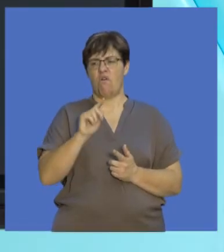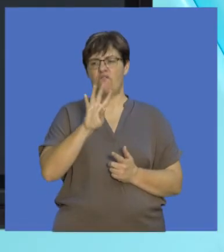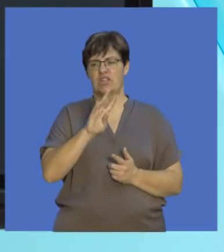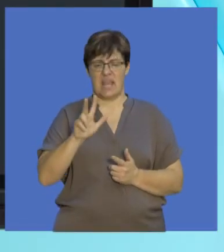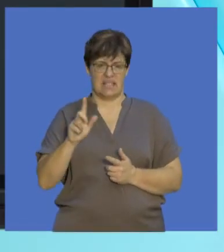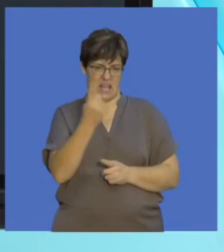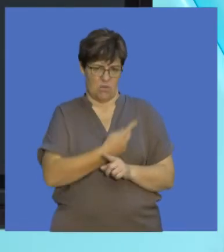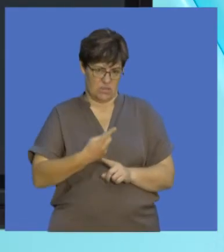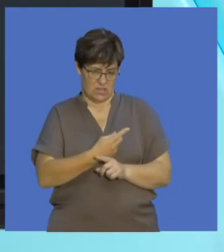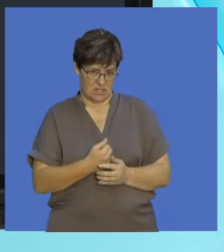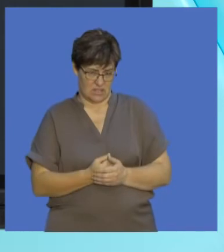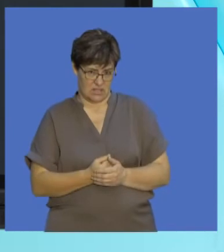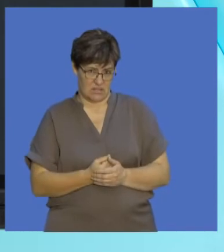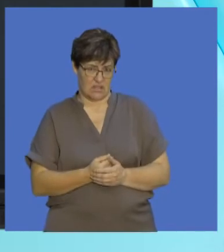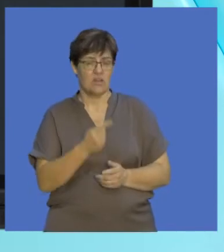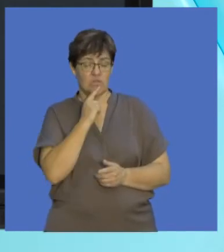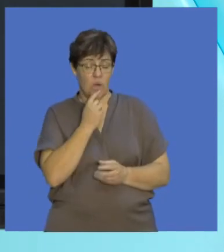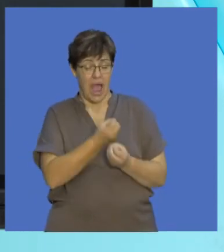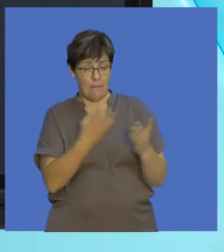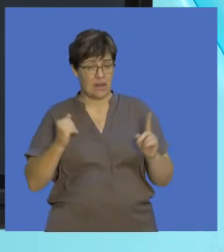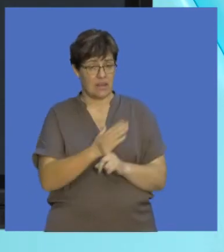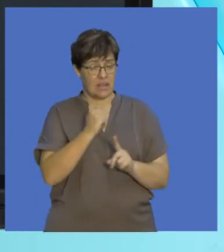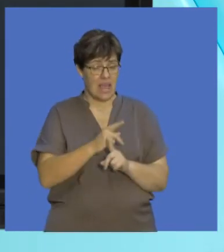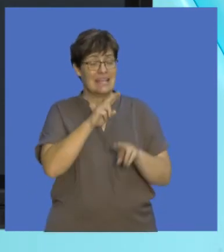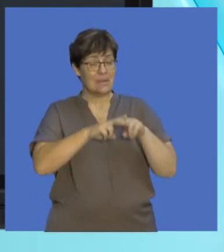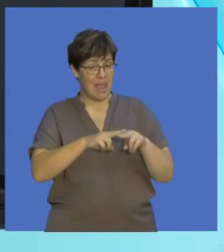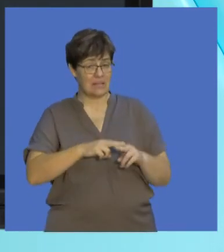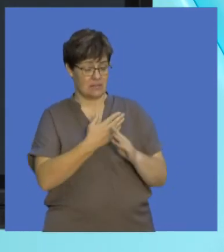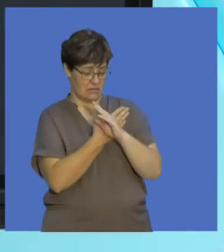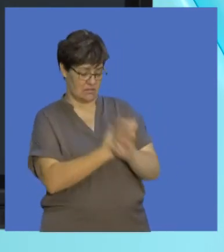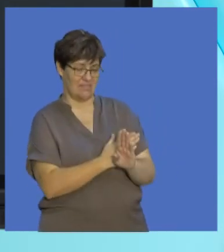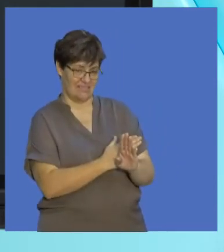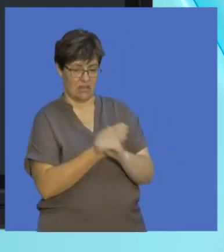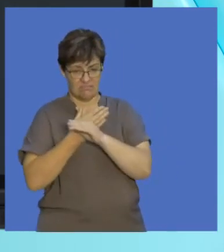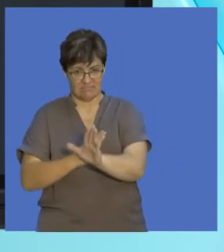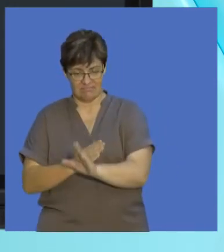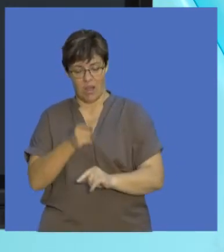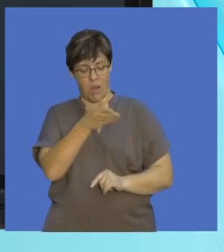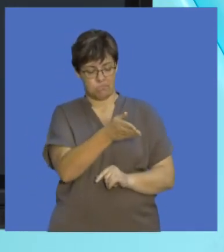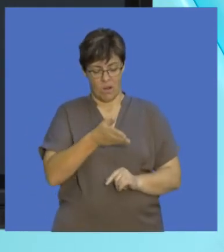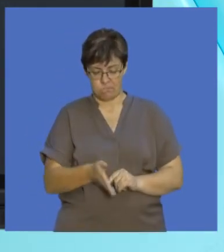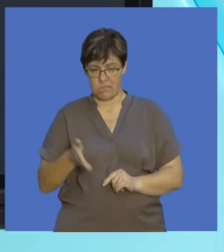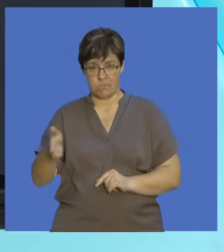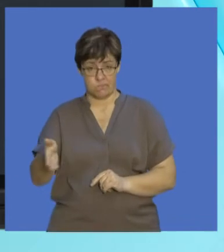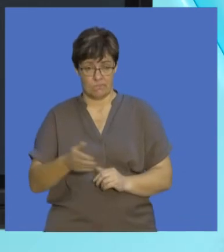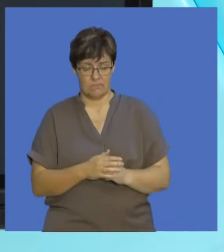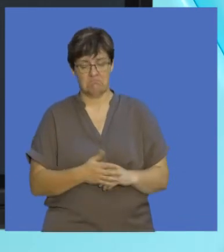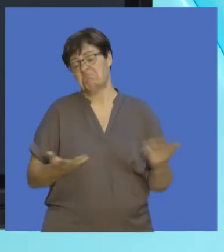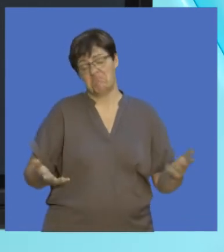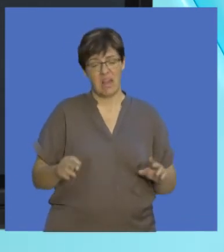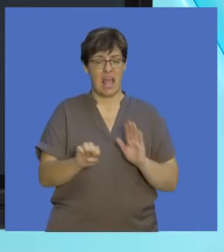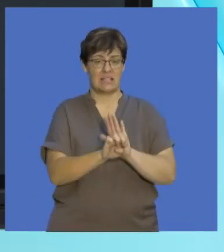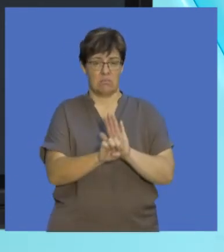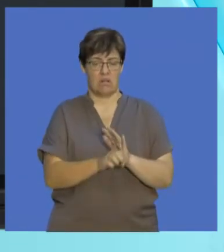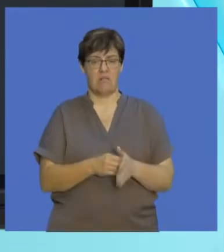that the amount of current will also be determined by the resistance of the components that are connected in a circuit. So